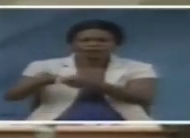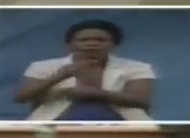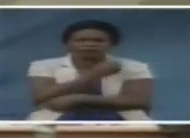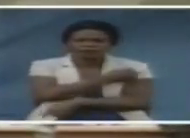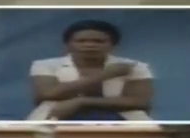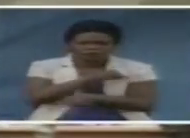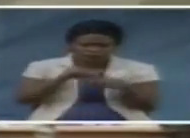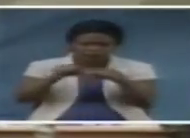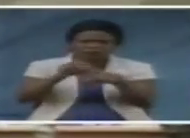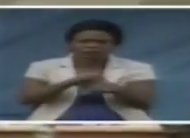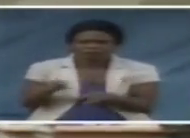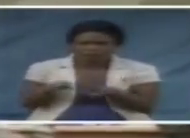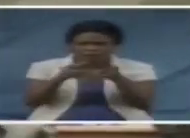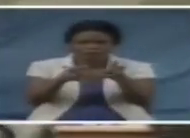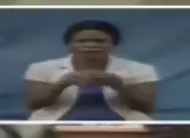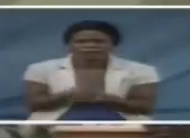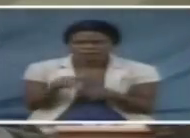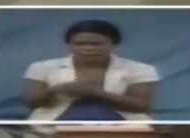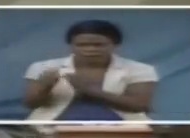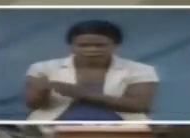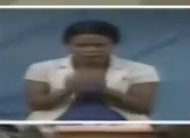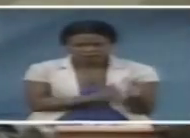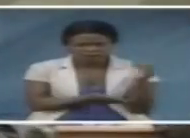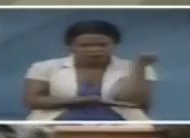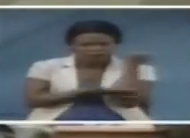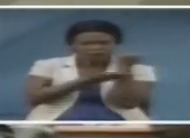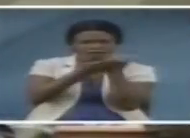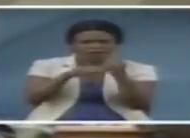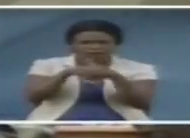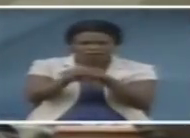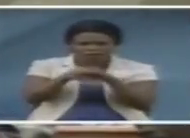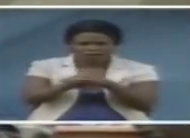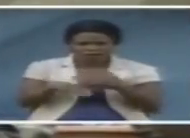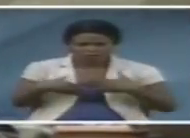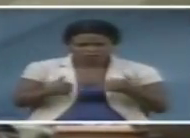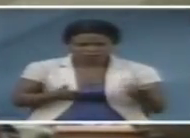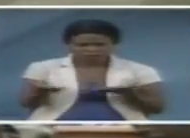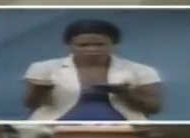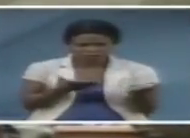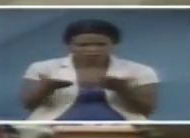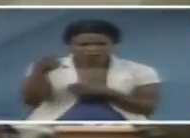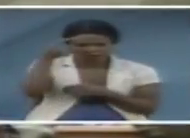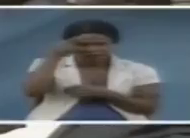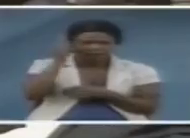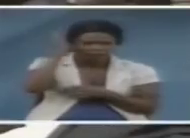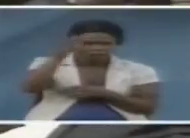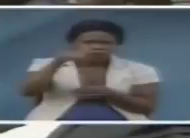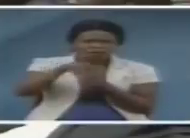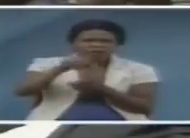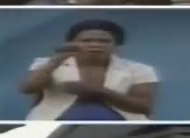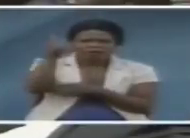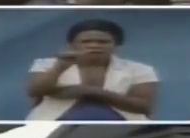and upgrading of various hospitals are still underway. In order to increase access to health